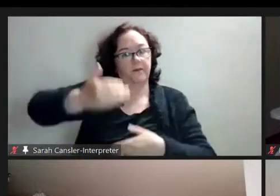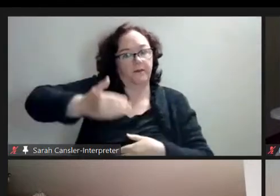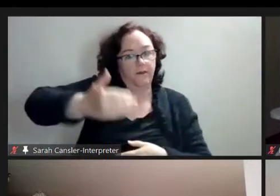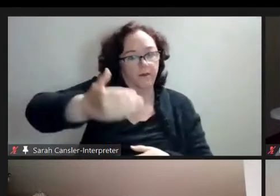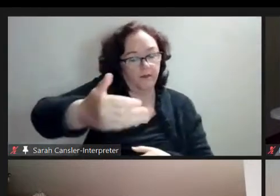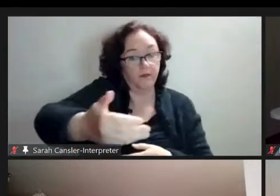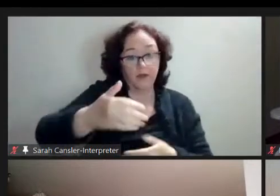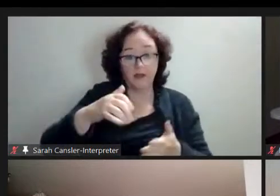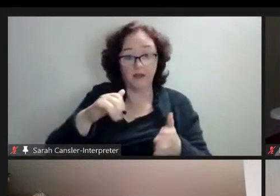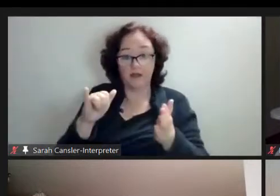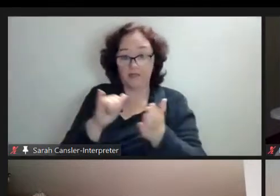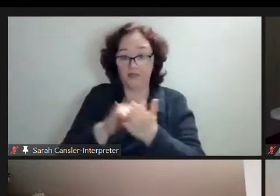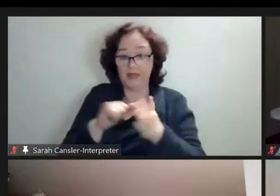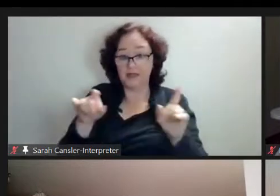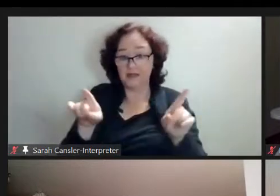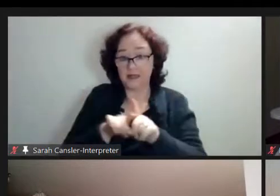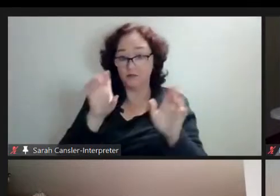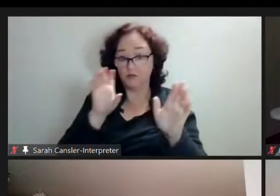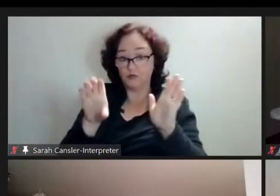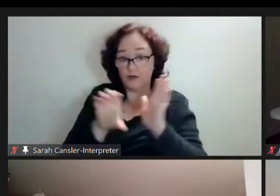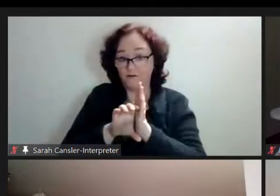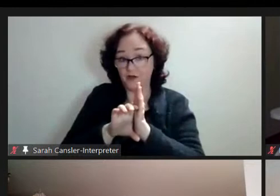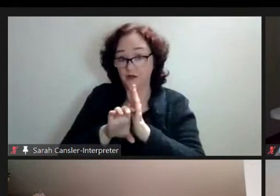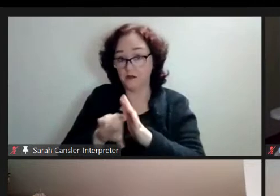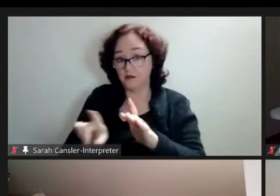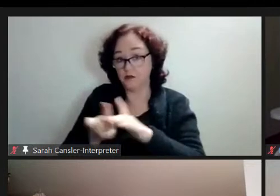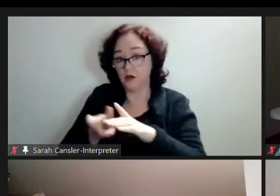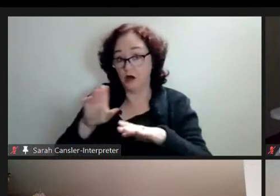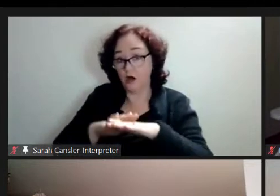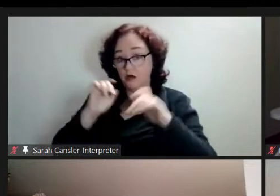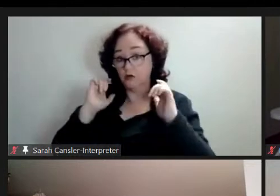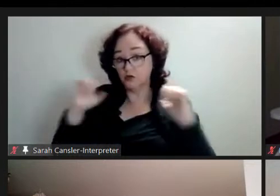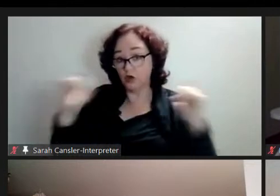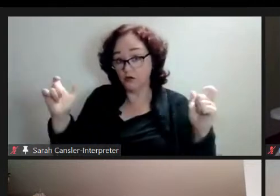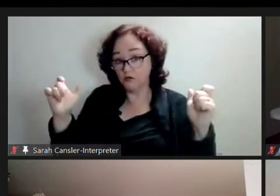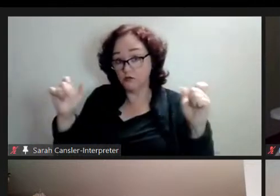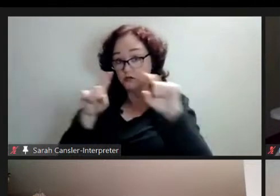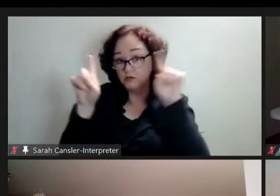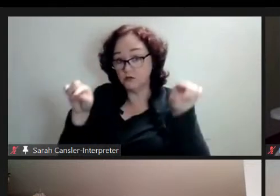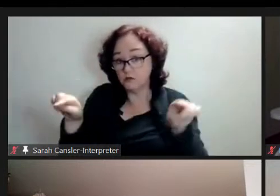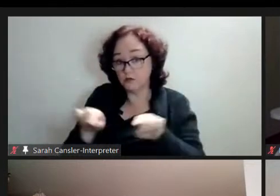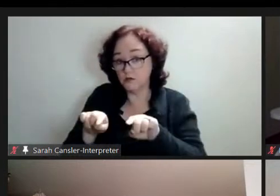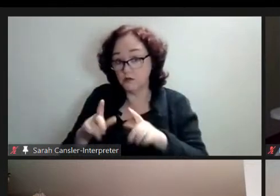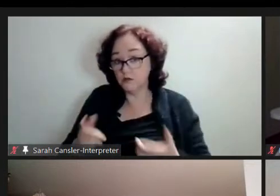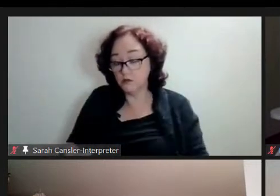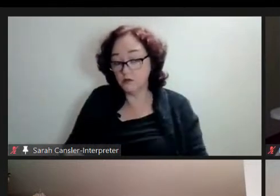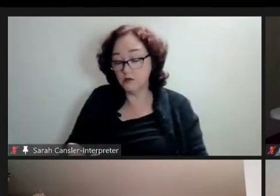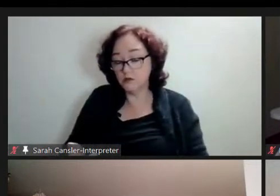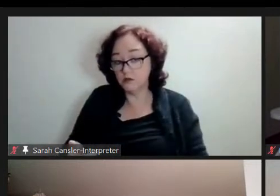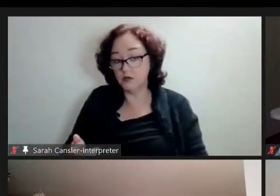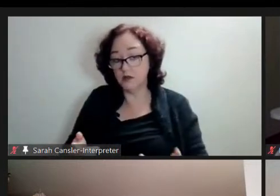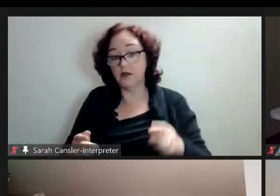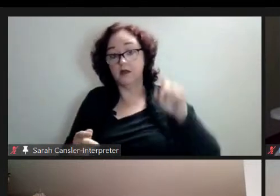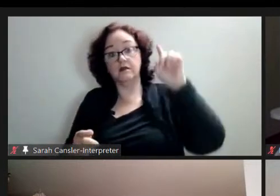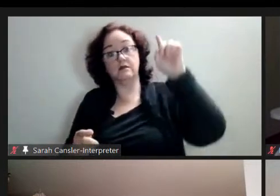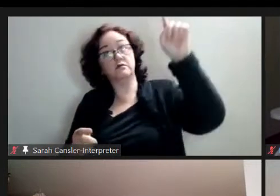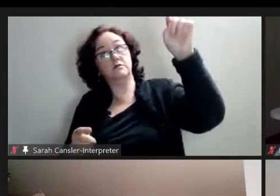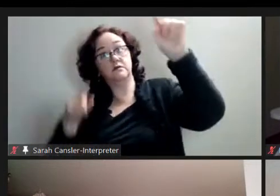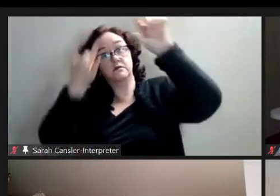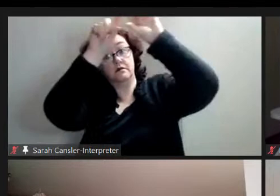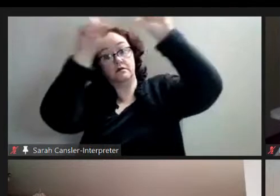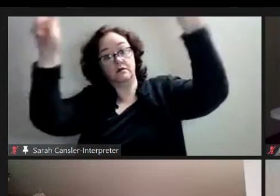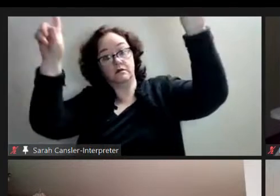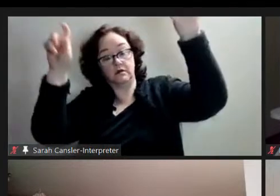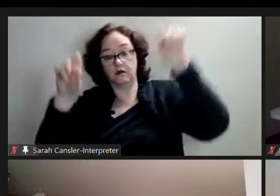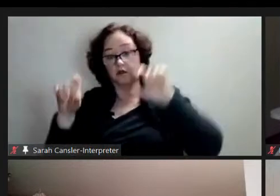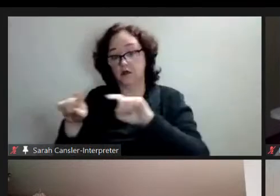show up on the larger display? And if so, does it show up synced at the same time as